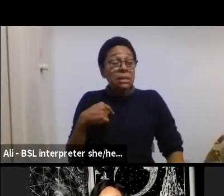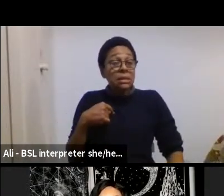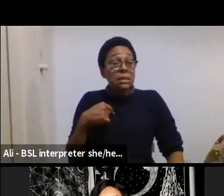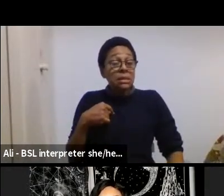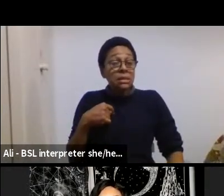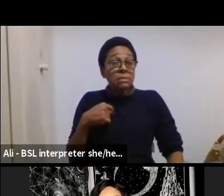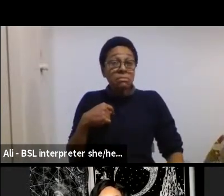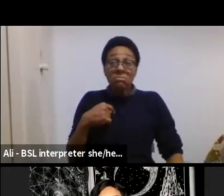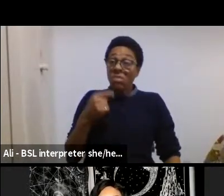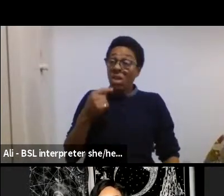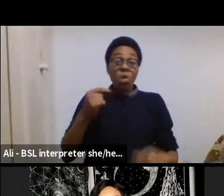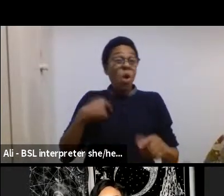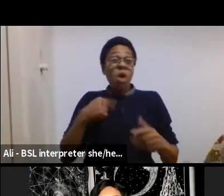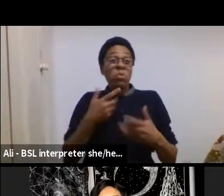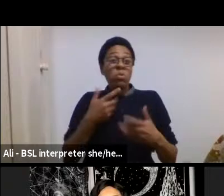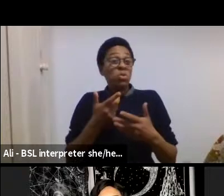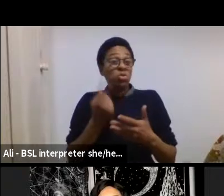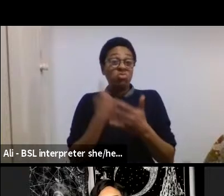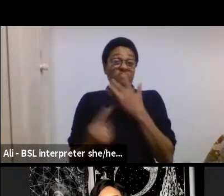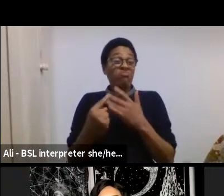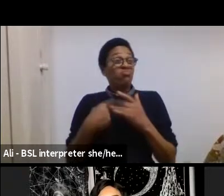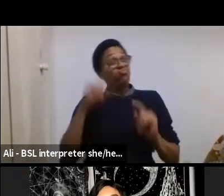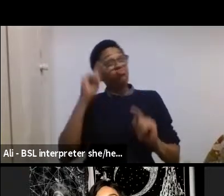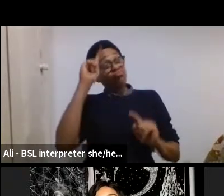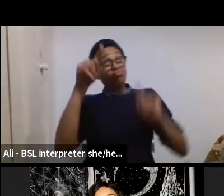out of my own experience.